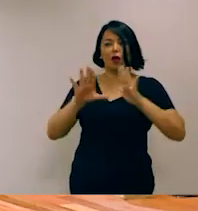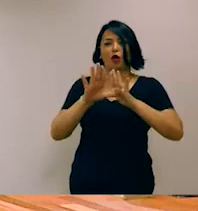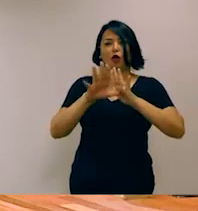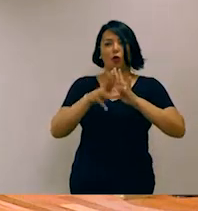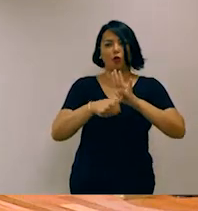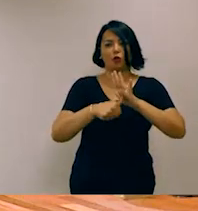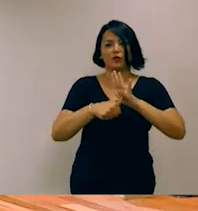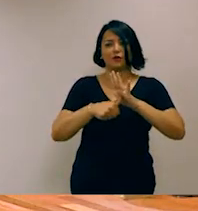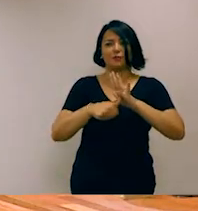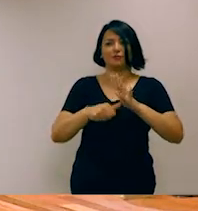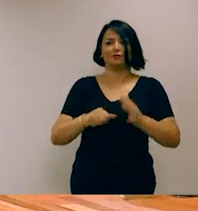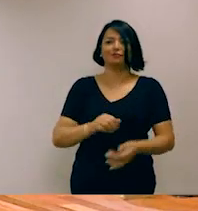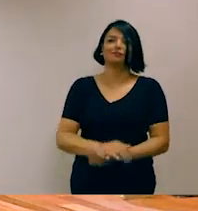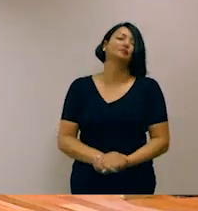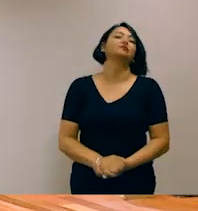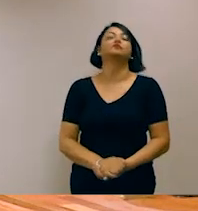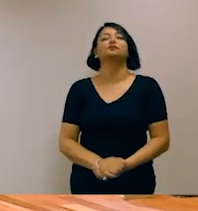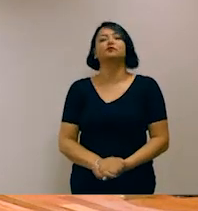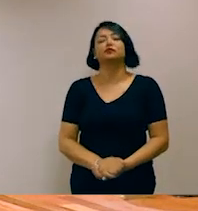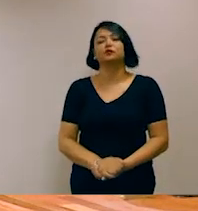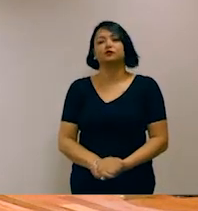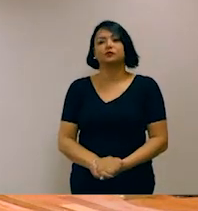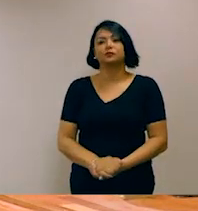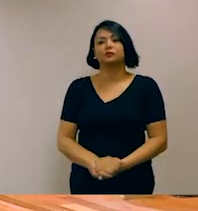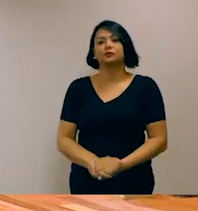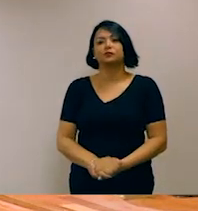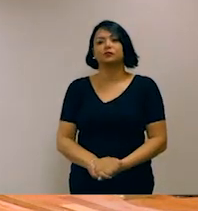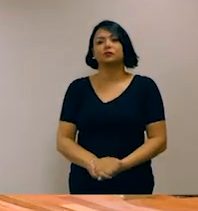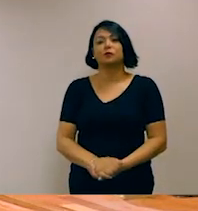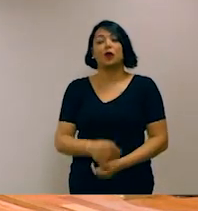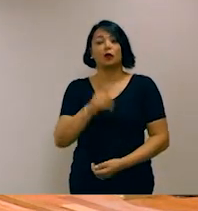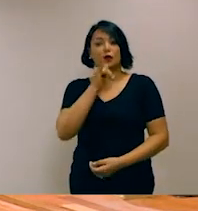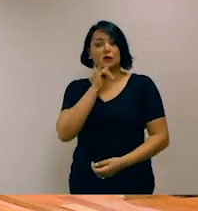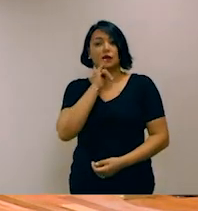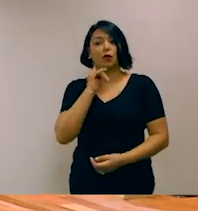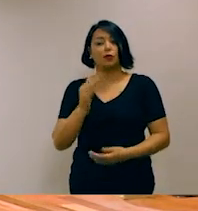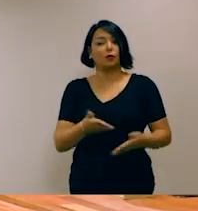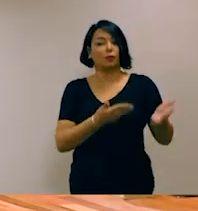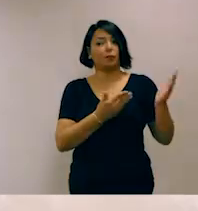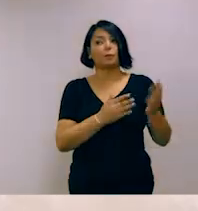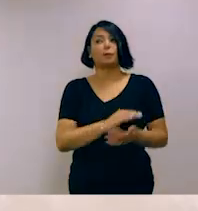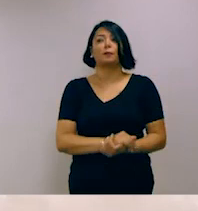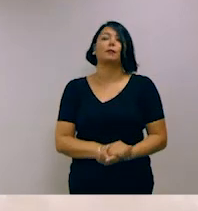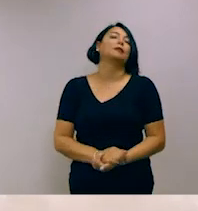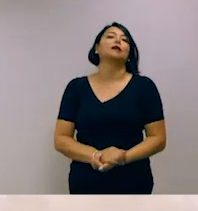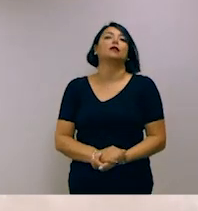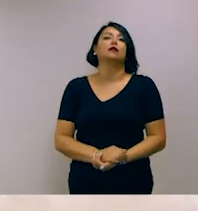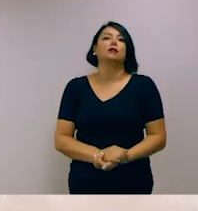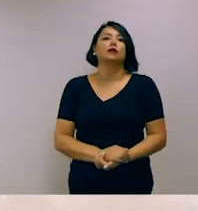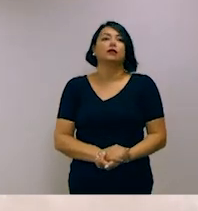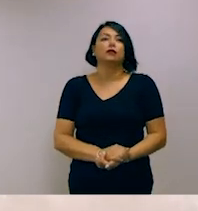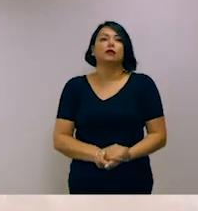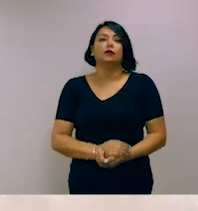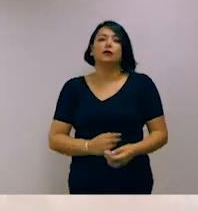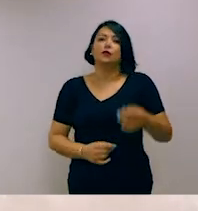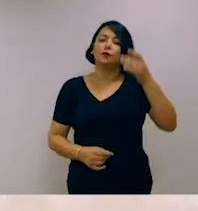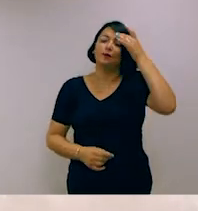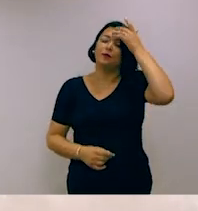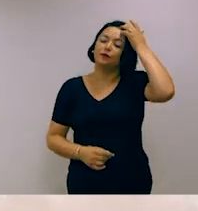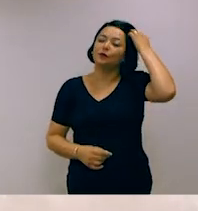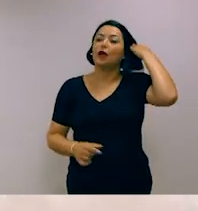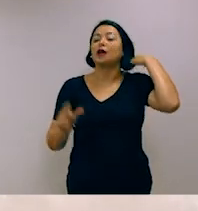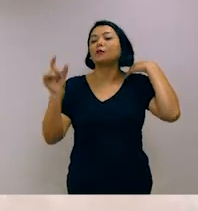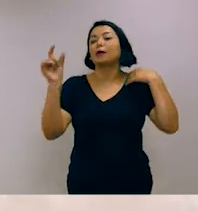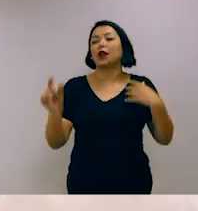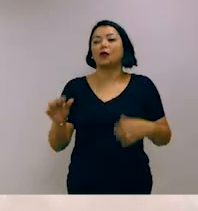talking about three different contexts discussing the hashtag corruption. And here